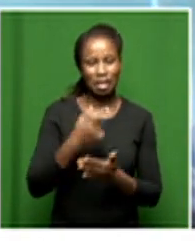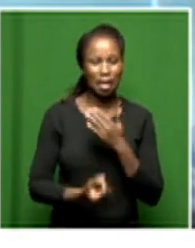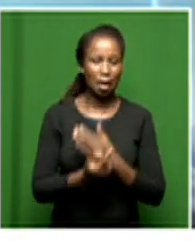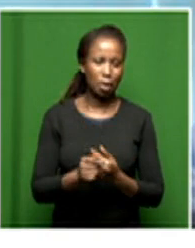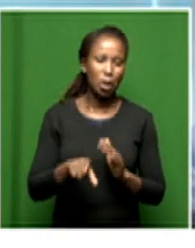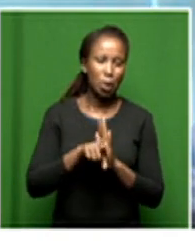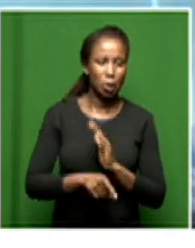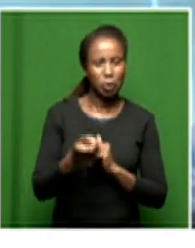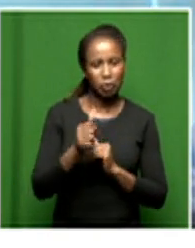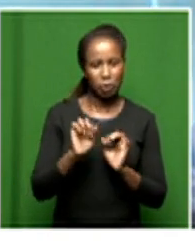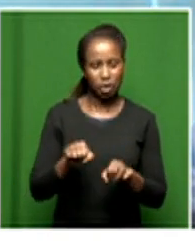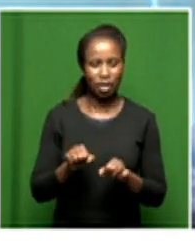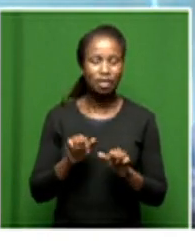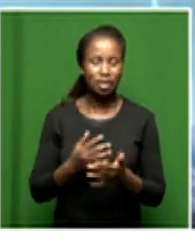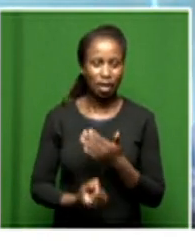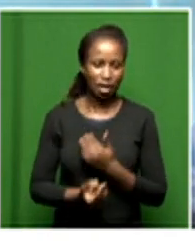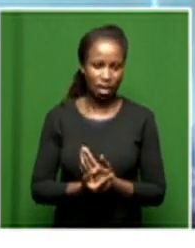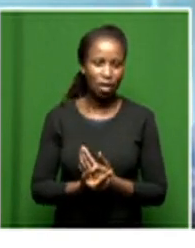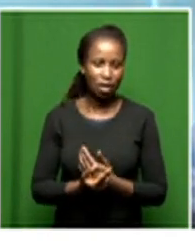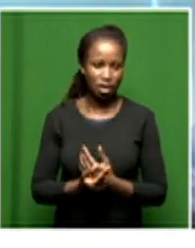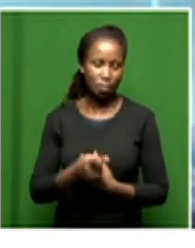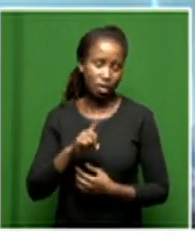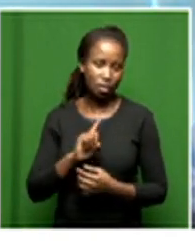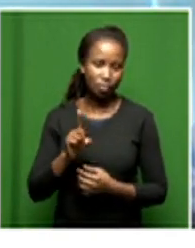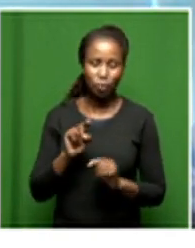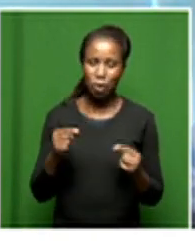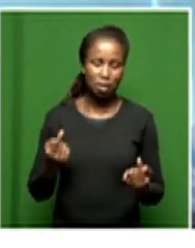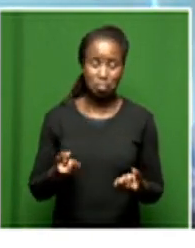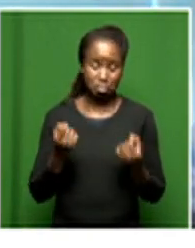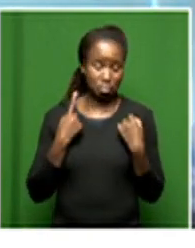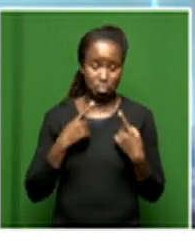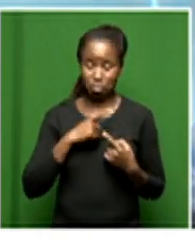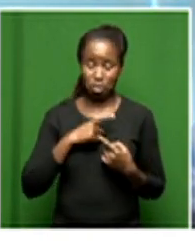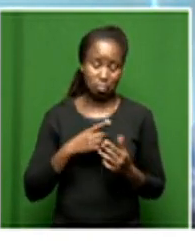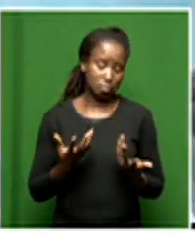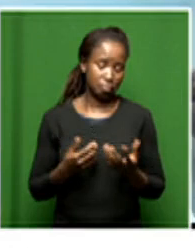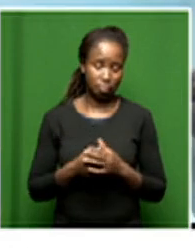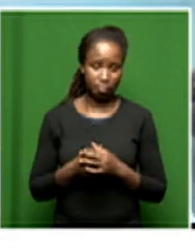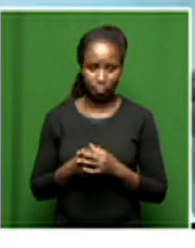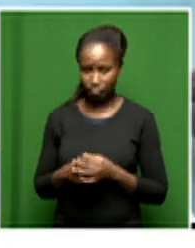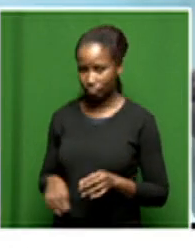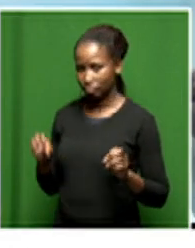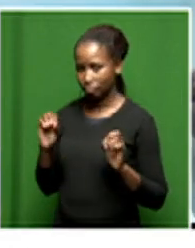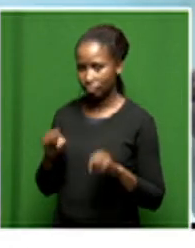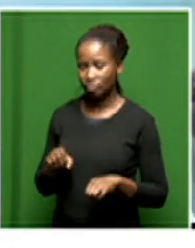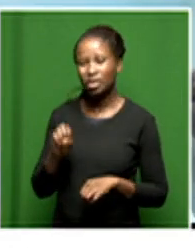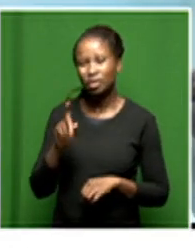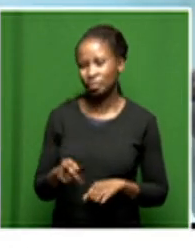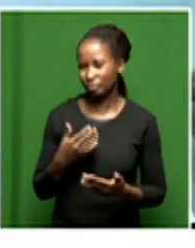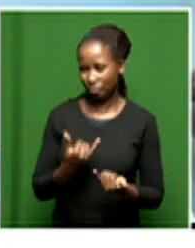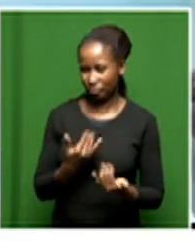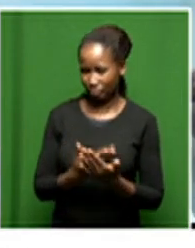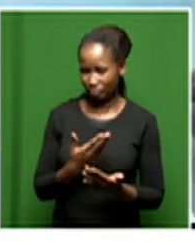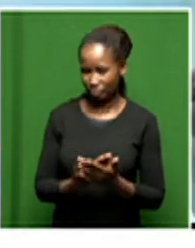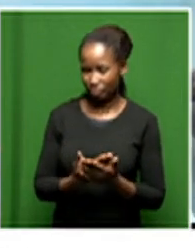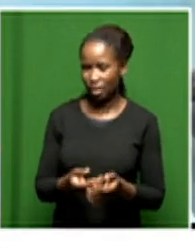so close to the local government elections, we can understand it in some way. And then if we just get down and into